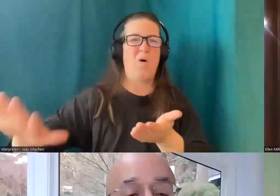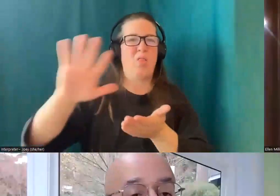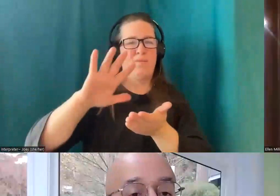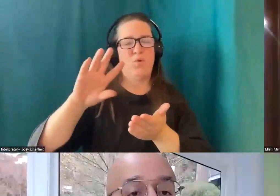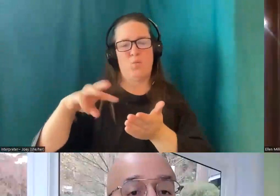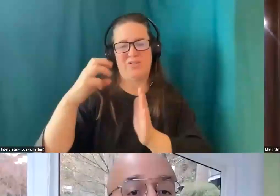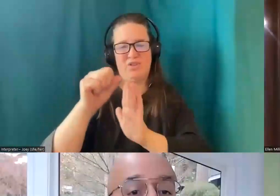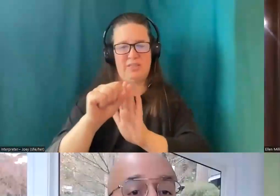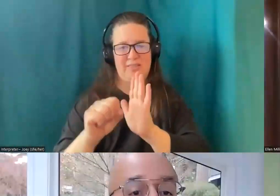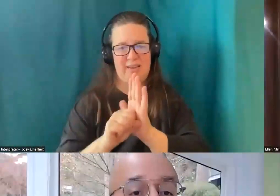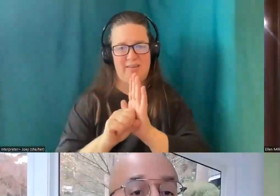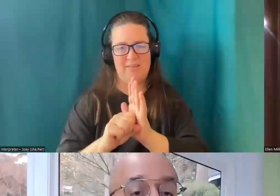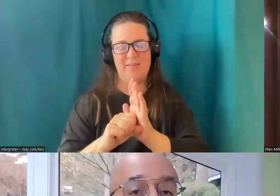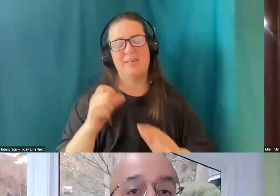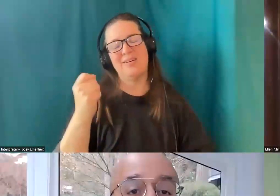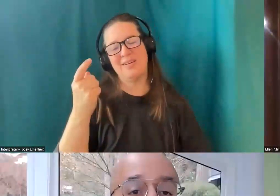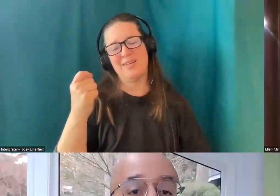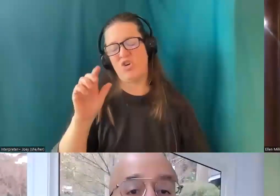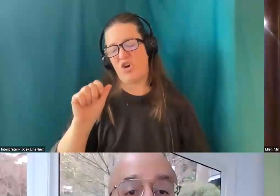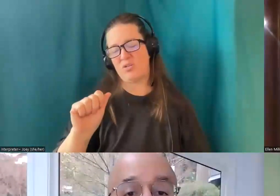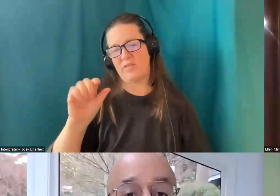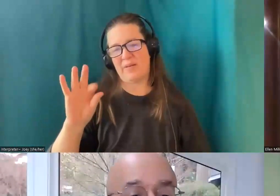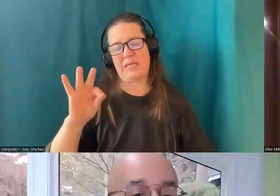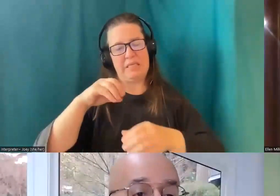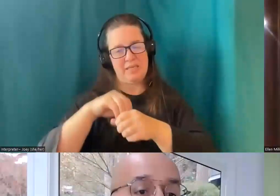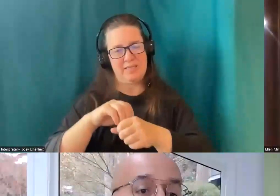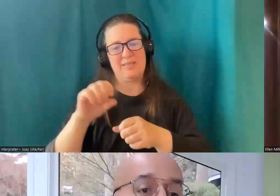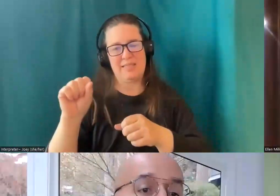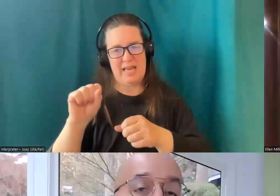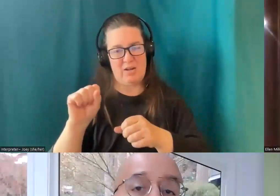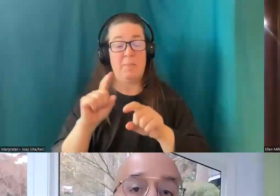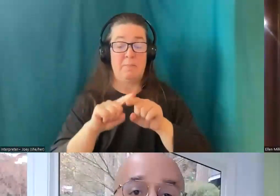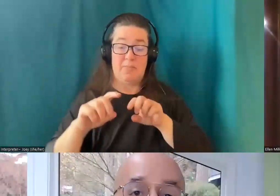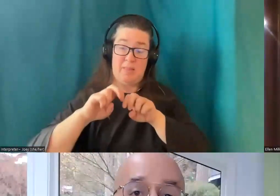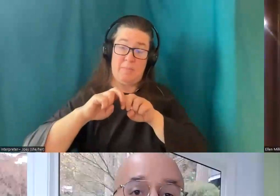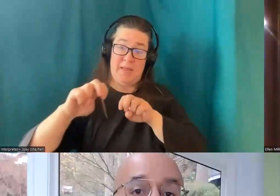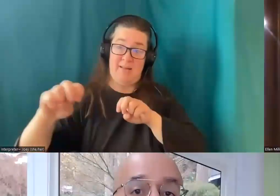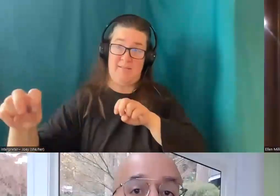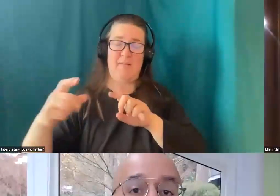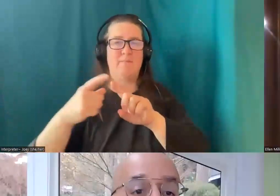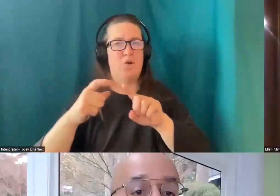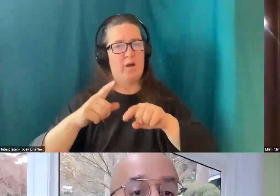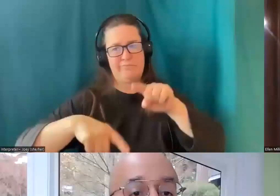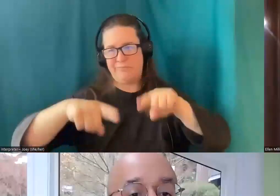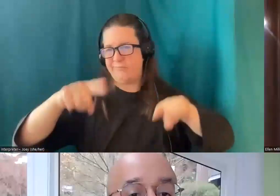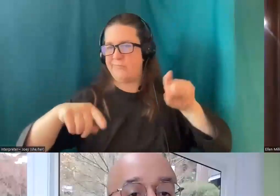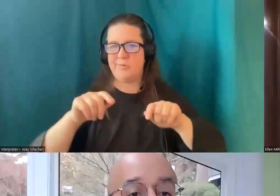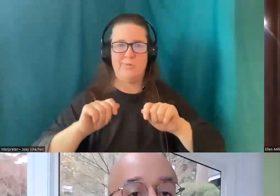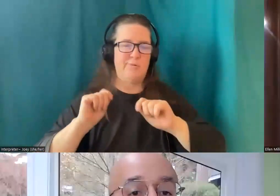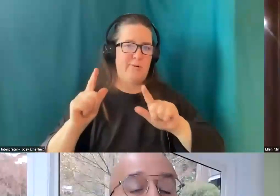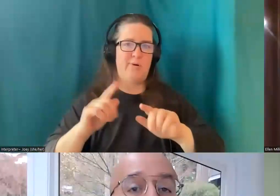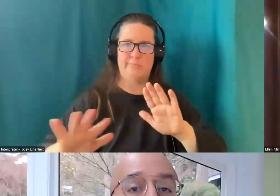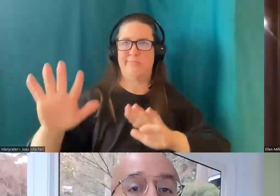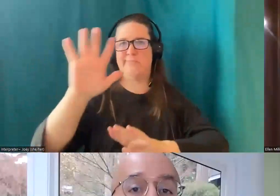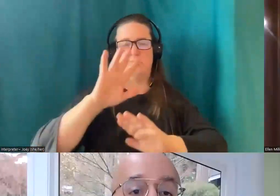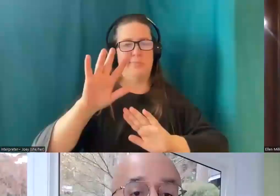the community advisory panel is representative of the entire state. So we have been intentional in our outreach to